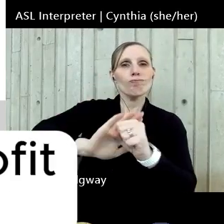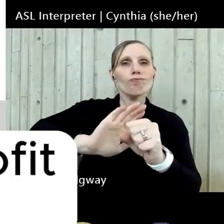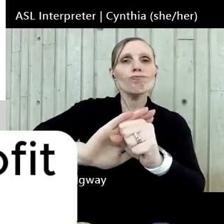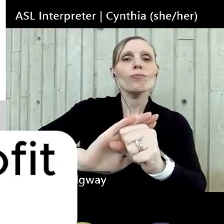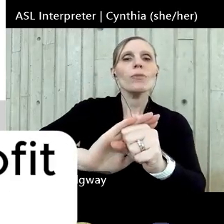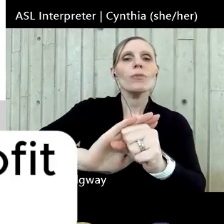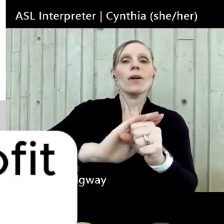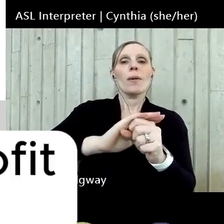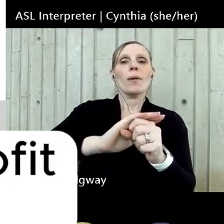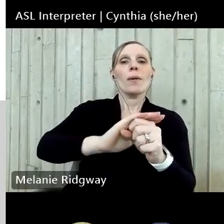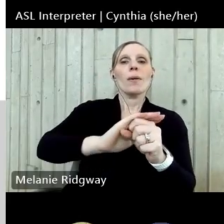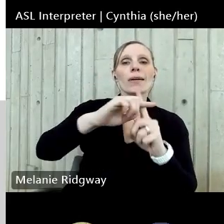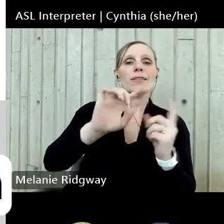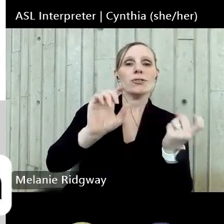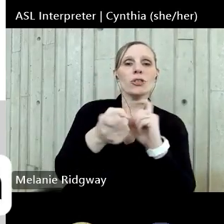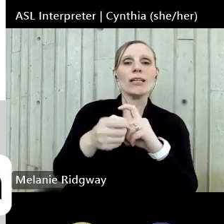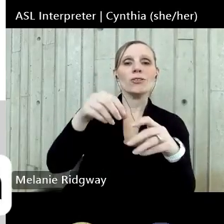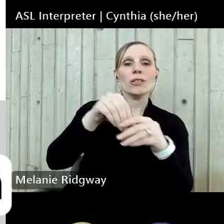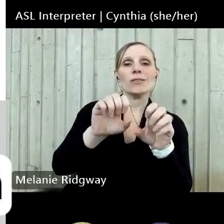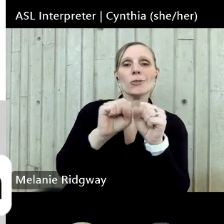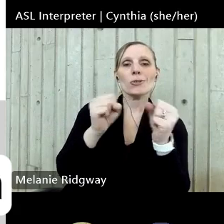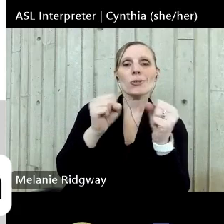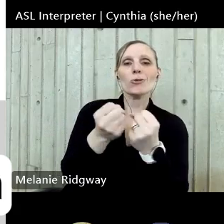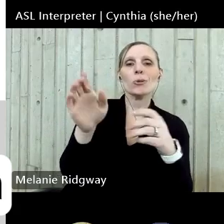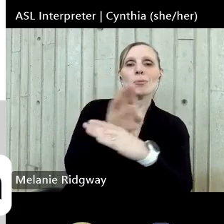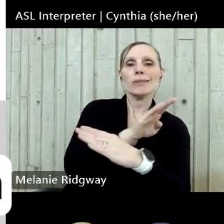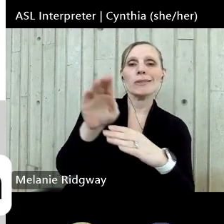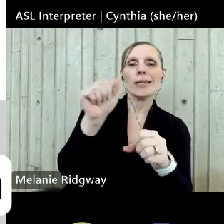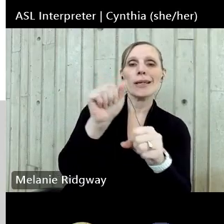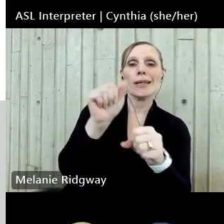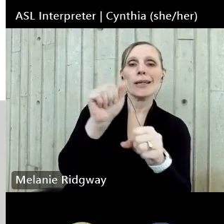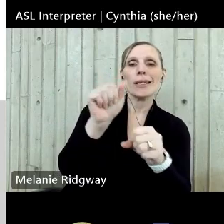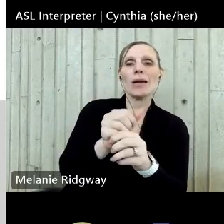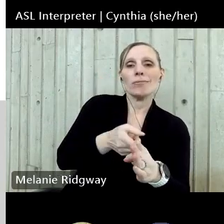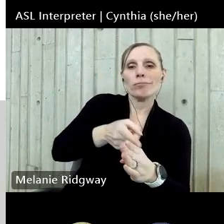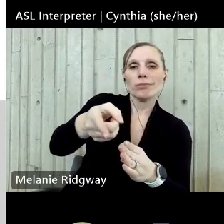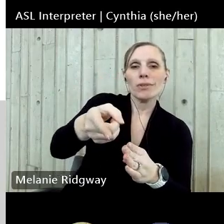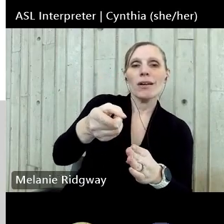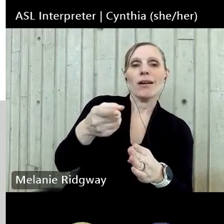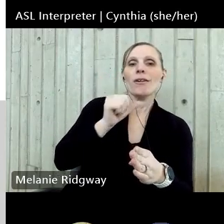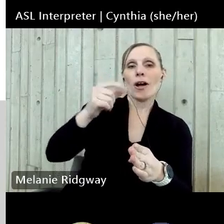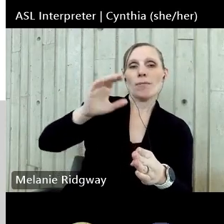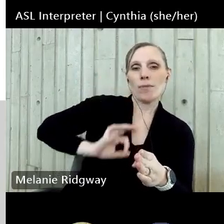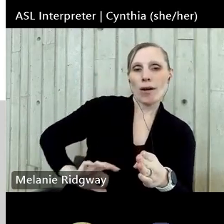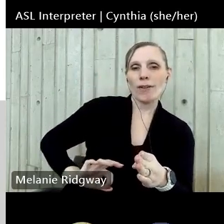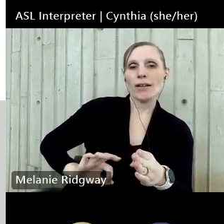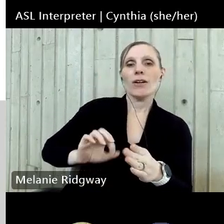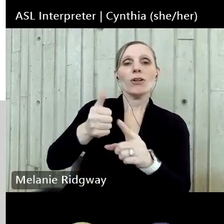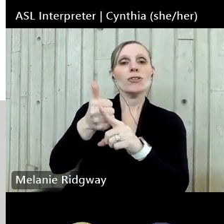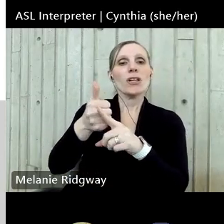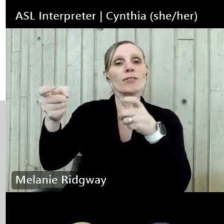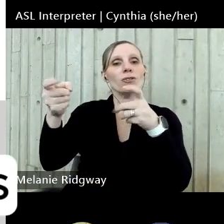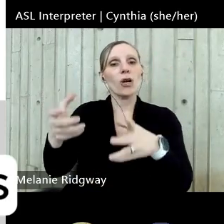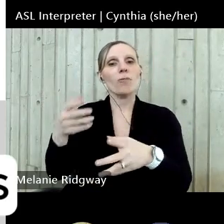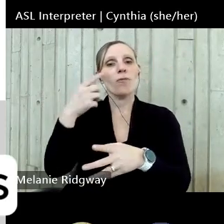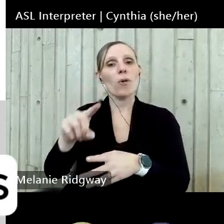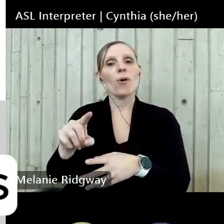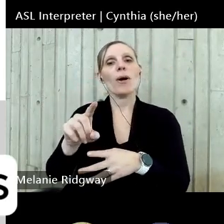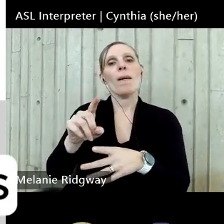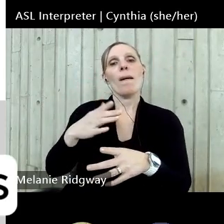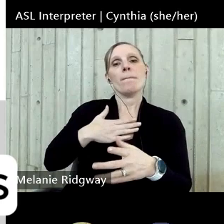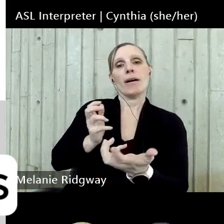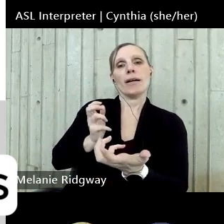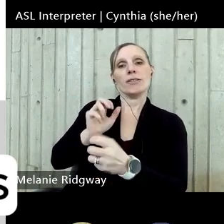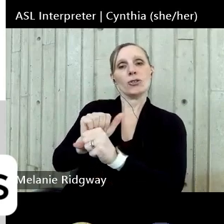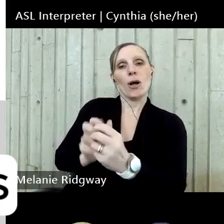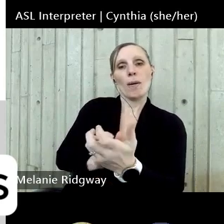in the nonprofit sector. As a project manager for My Job Match, she leads this transformative initiative focused on creating